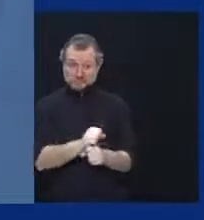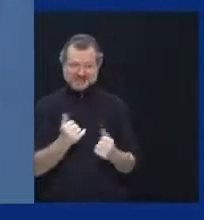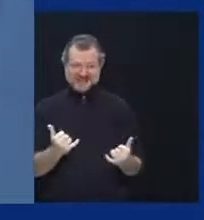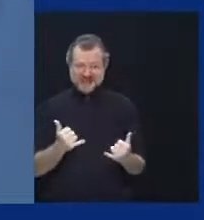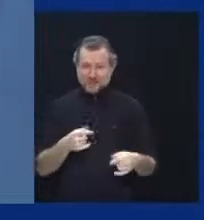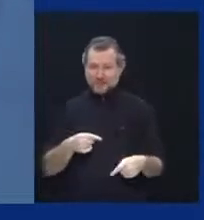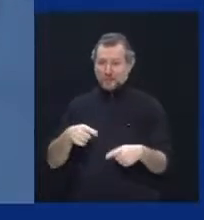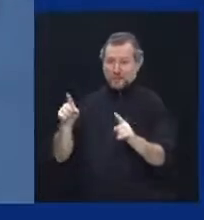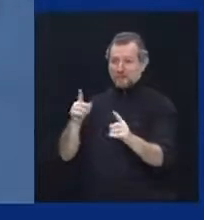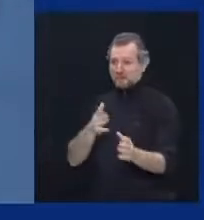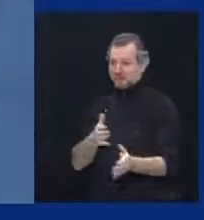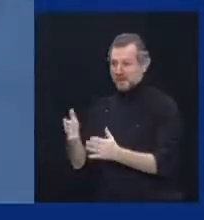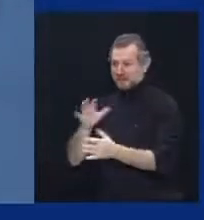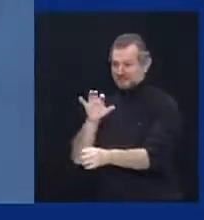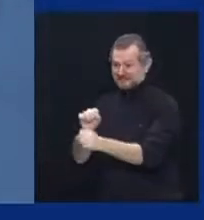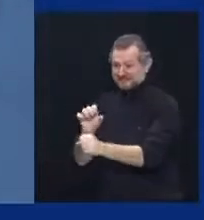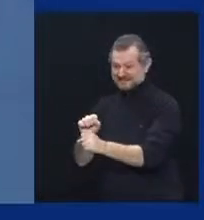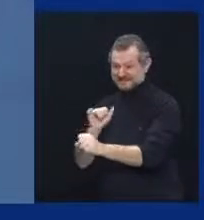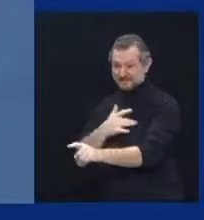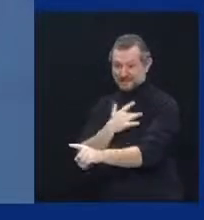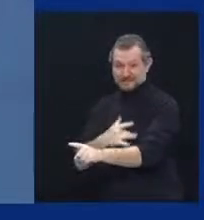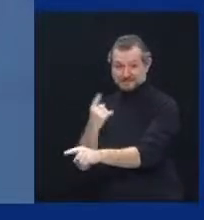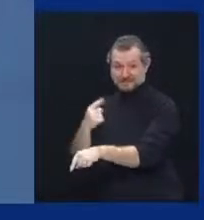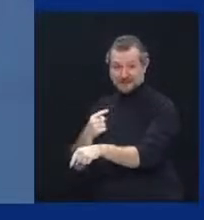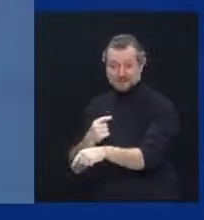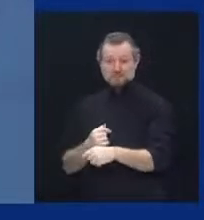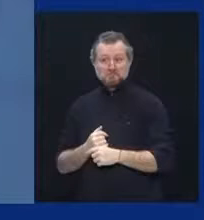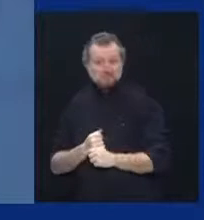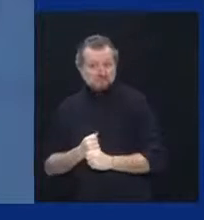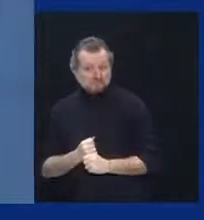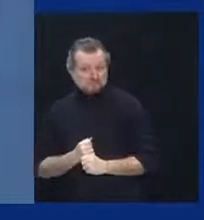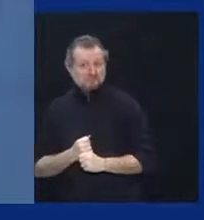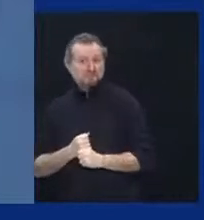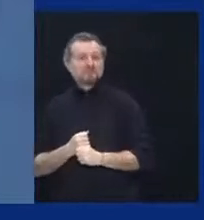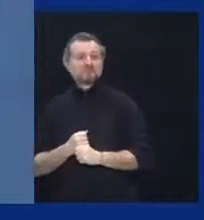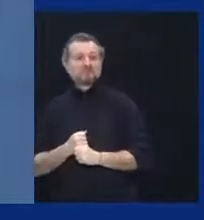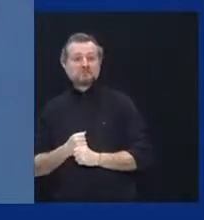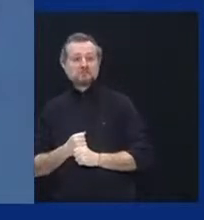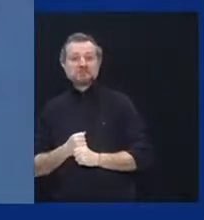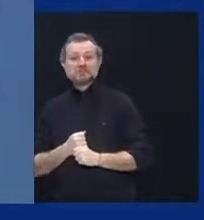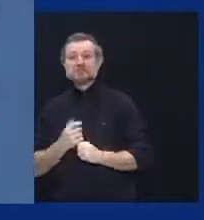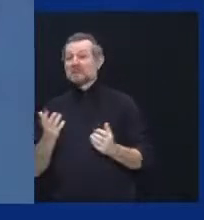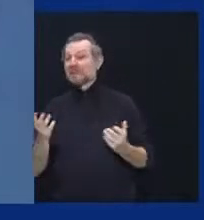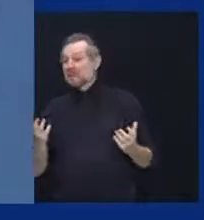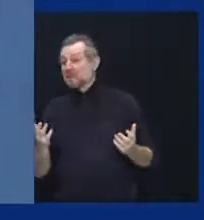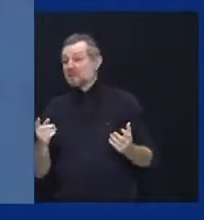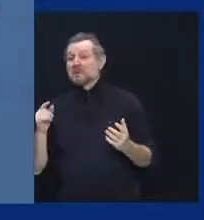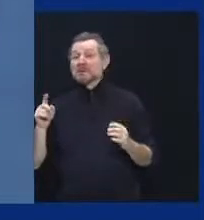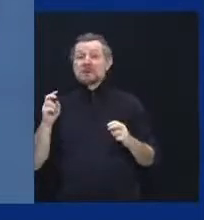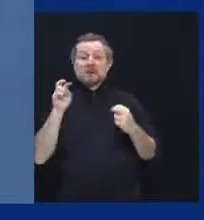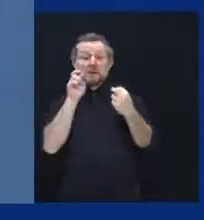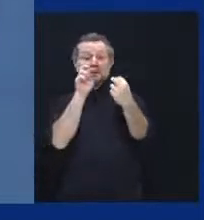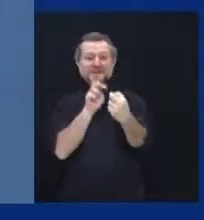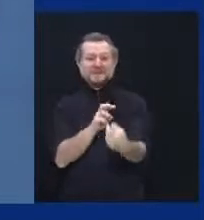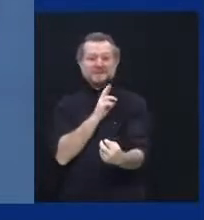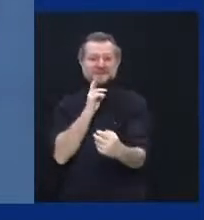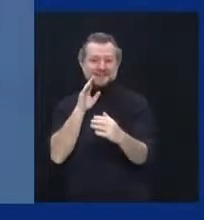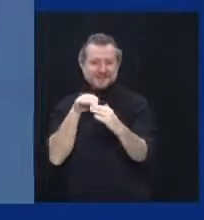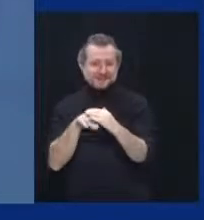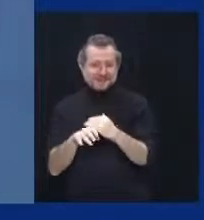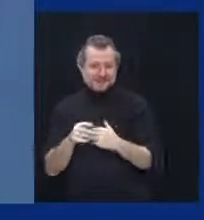plan dinner on Valentine's Day. You propose on Valentine's